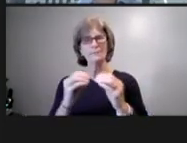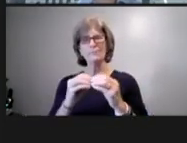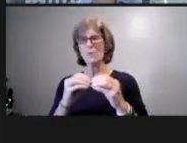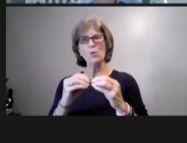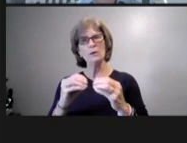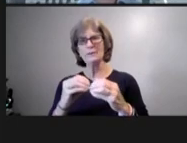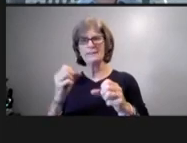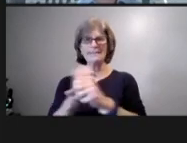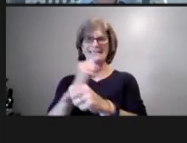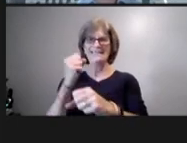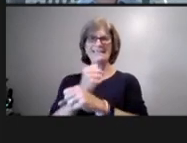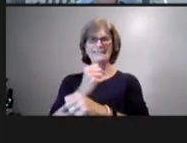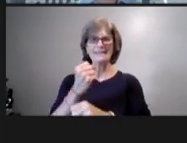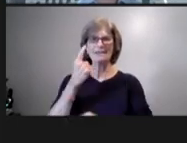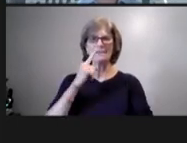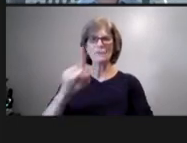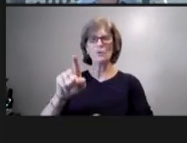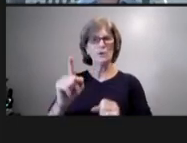meeting.